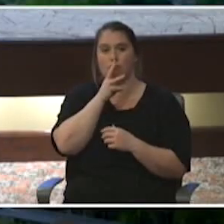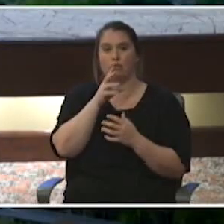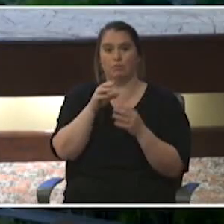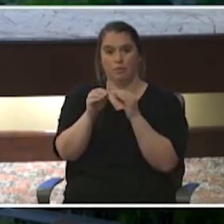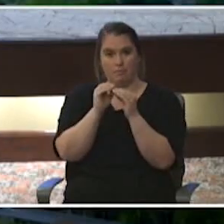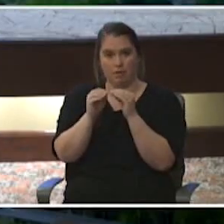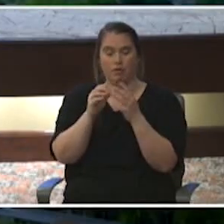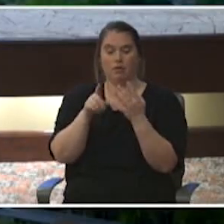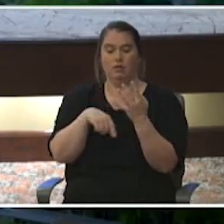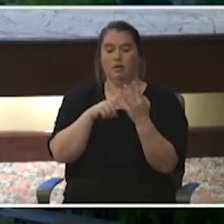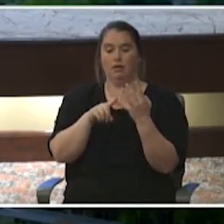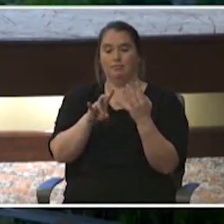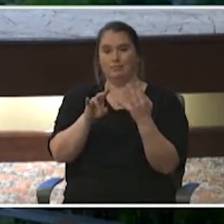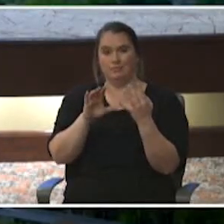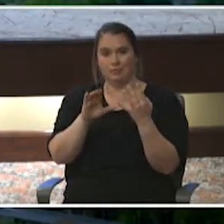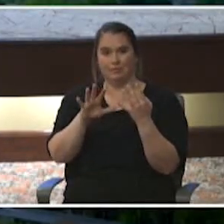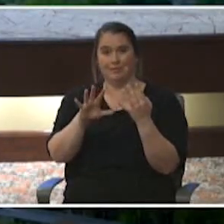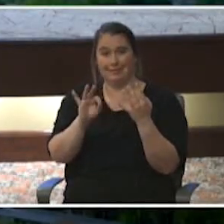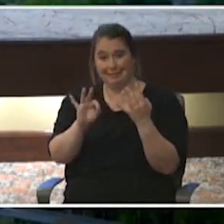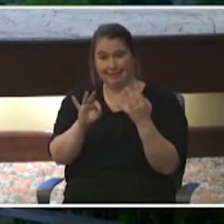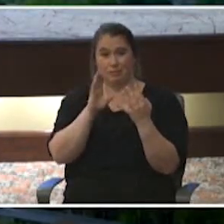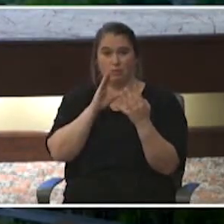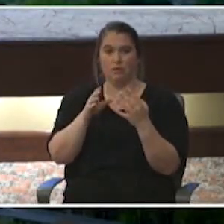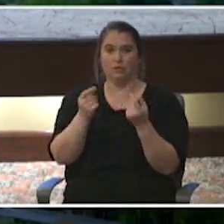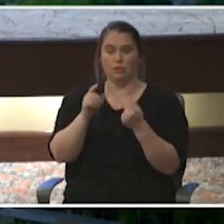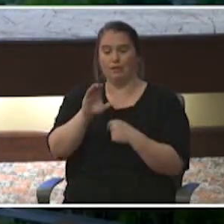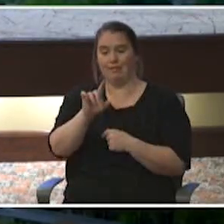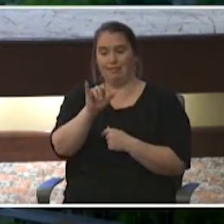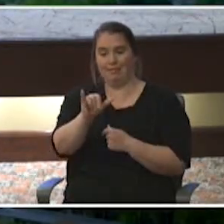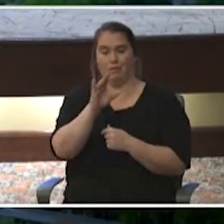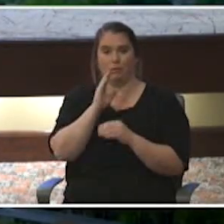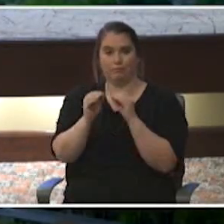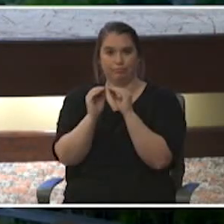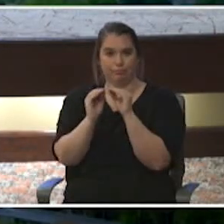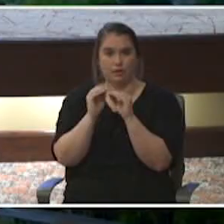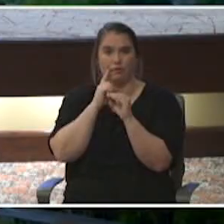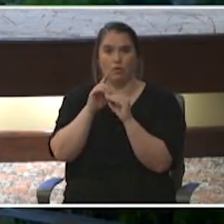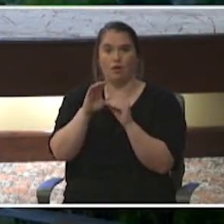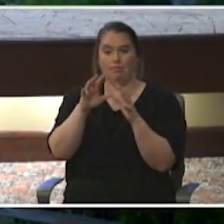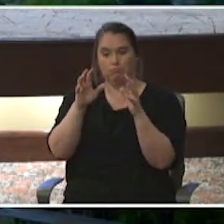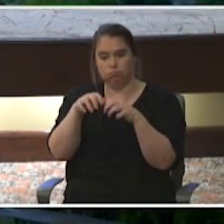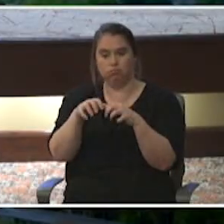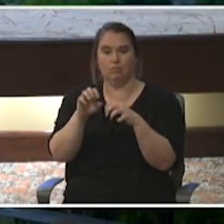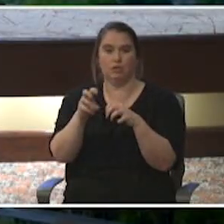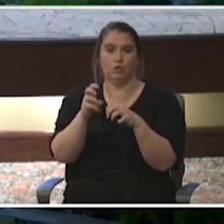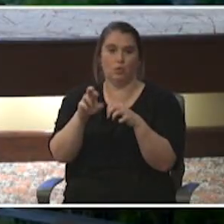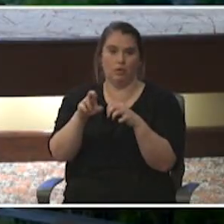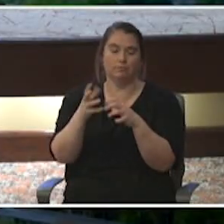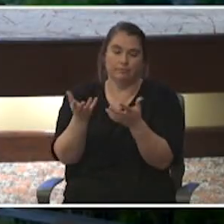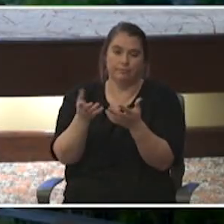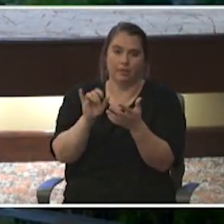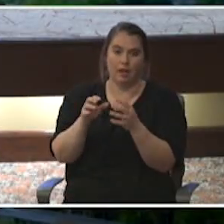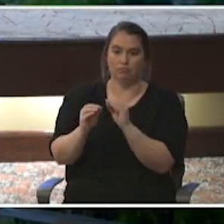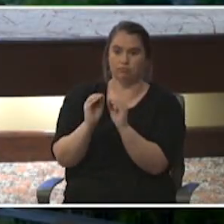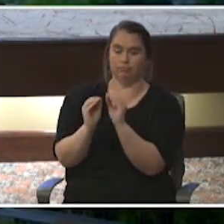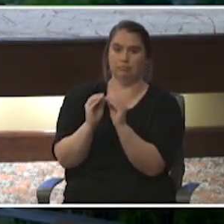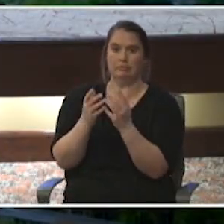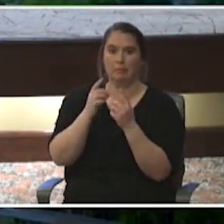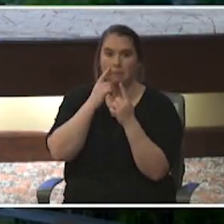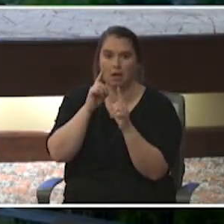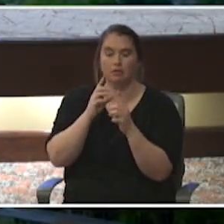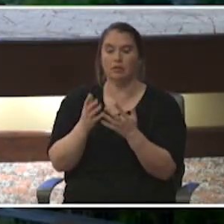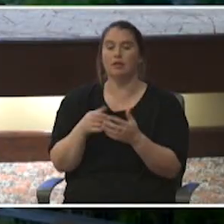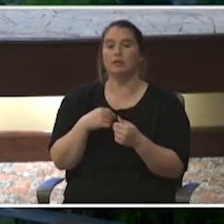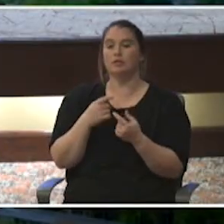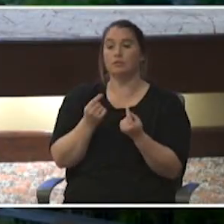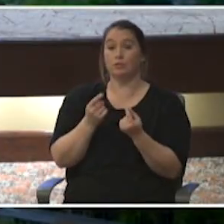and the 2900 blocks of clay, a complete rebuild of a collapsed sewer main. While the rest of the resolutions are important to city operations,